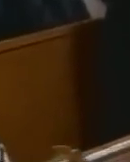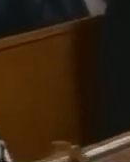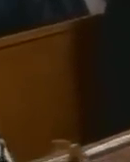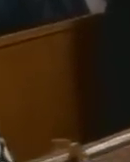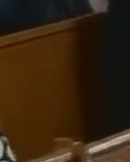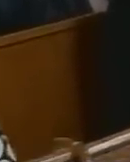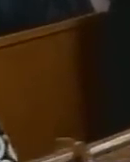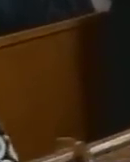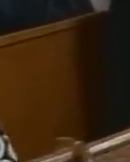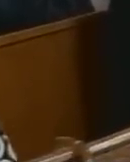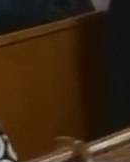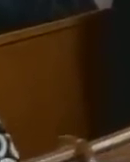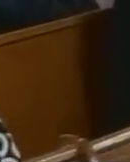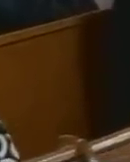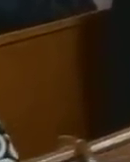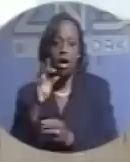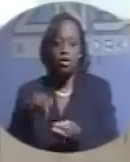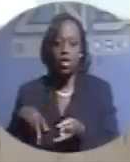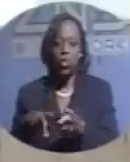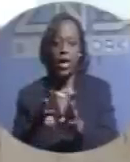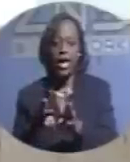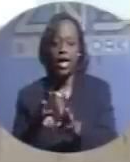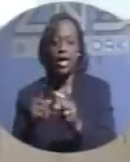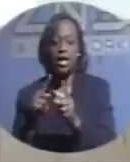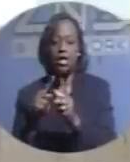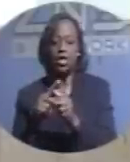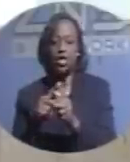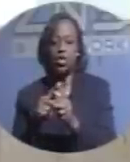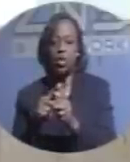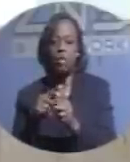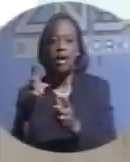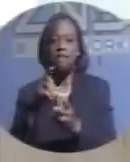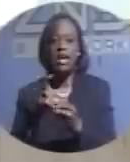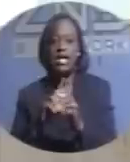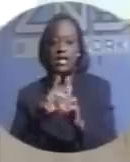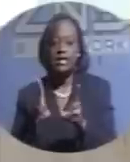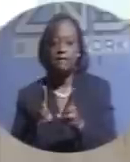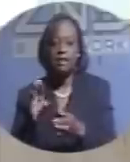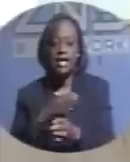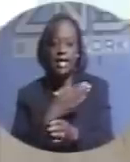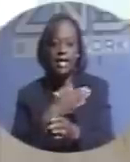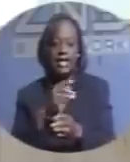She found a way to manifest her diverse talents